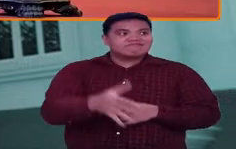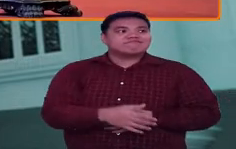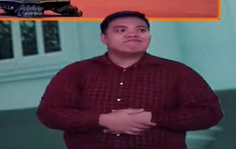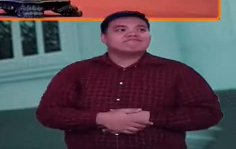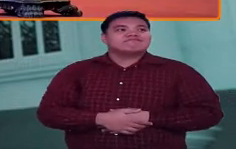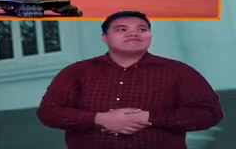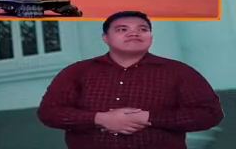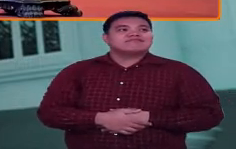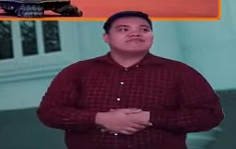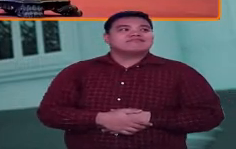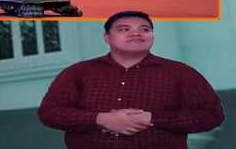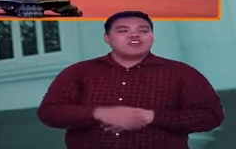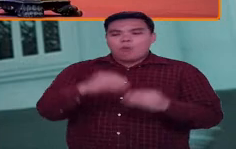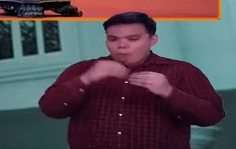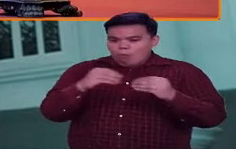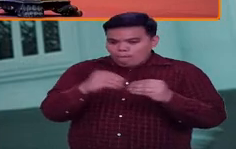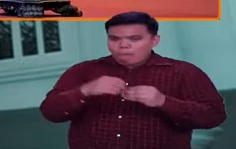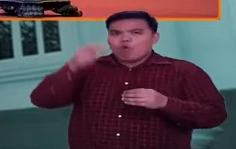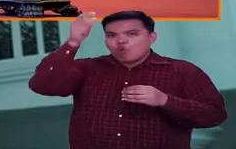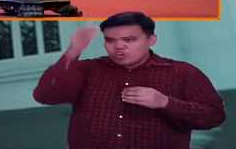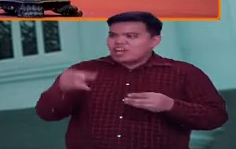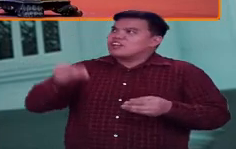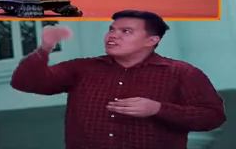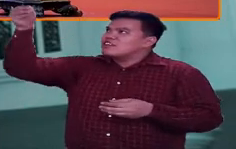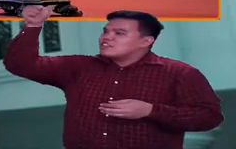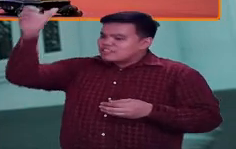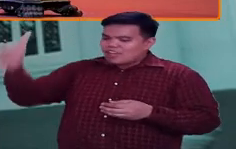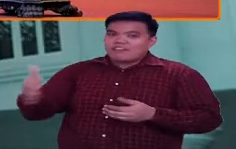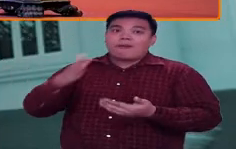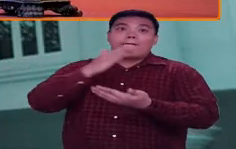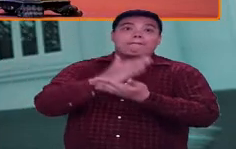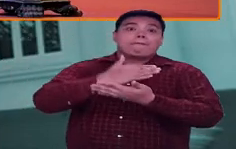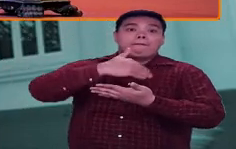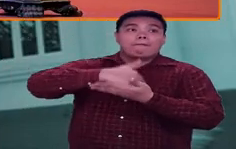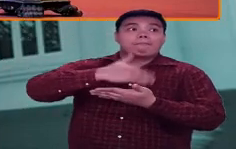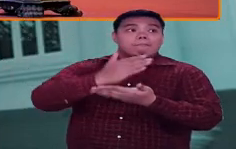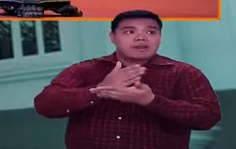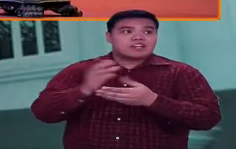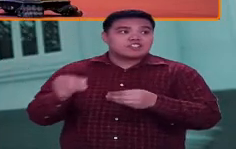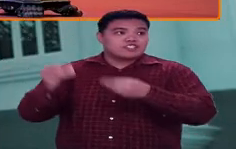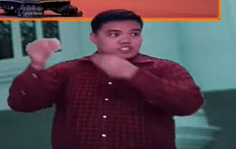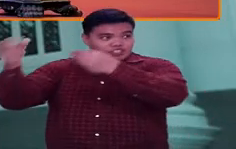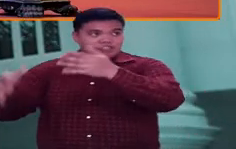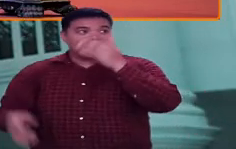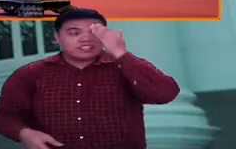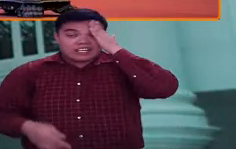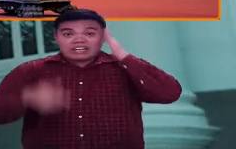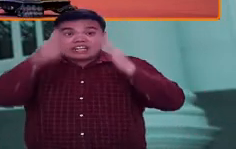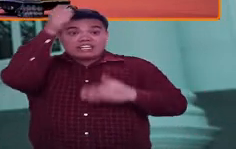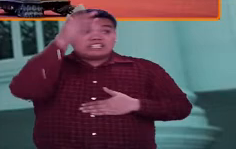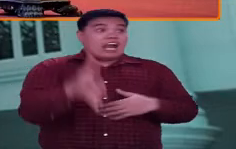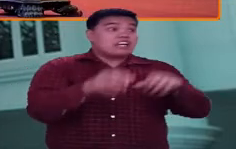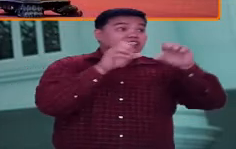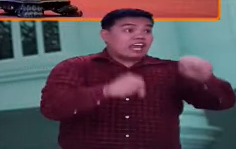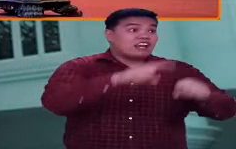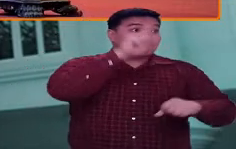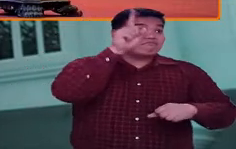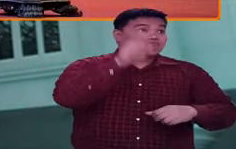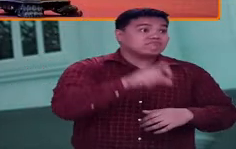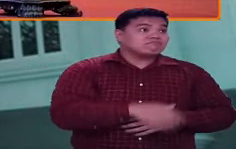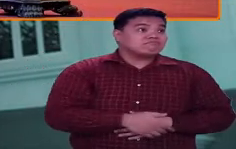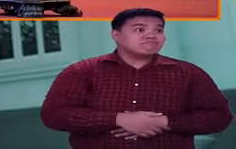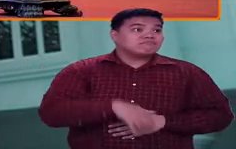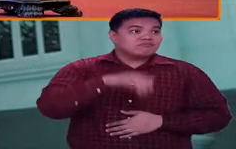more to God. And then there's more, so I give more to God. Budgeted giving. Do you think God can do that? Yes, sir. Yes, He